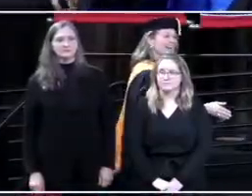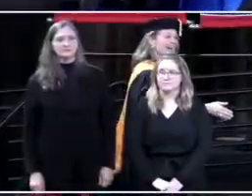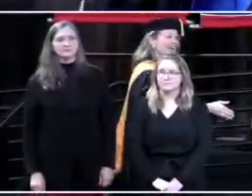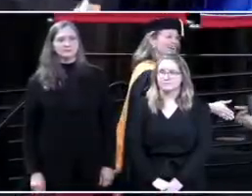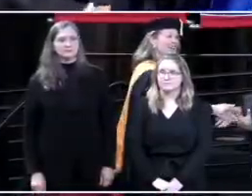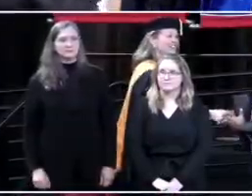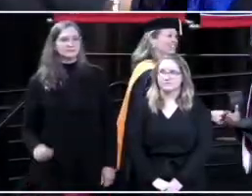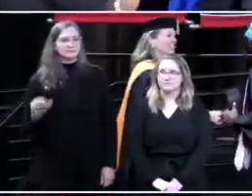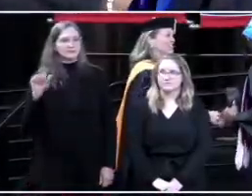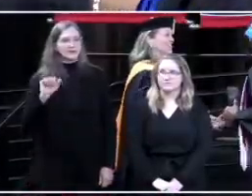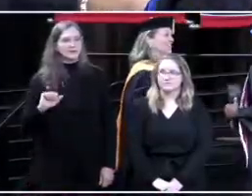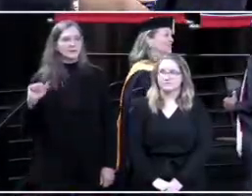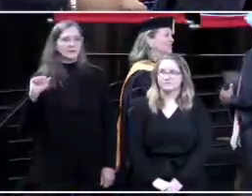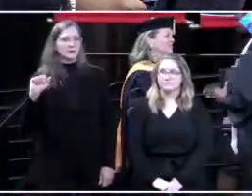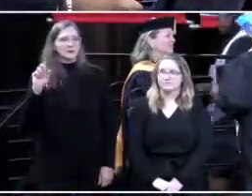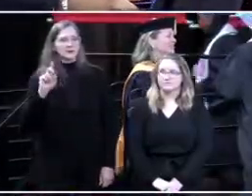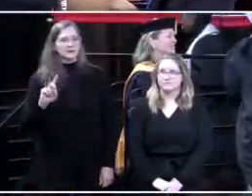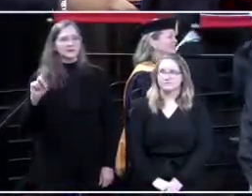Aurora Danielle Davis,